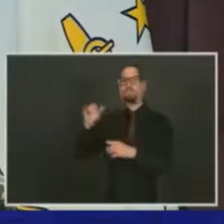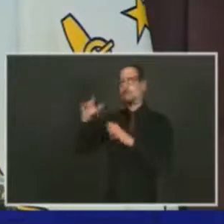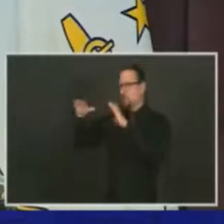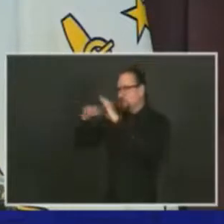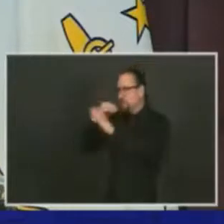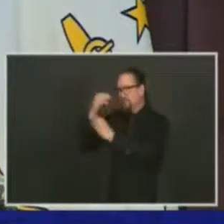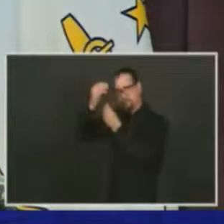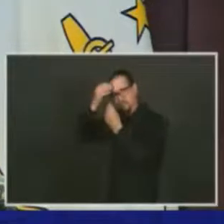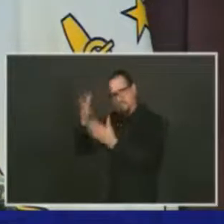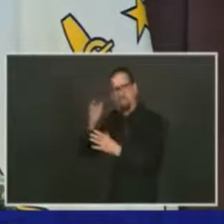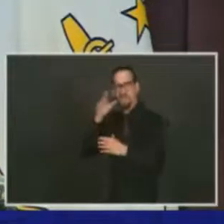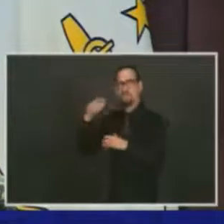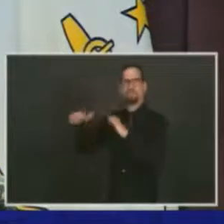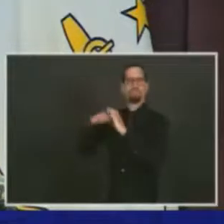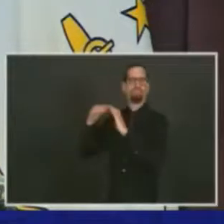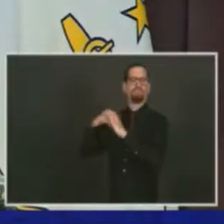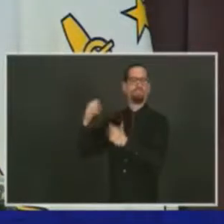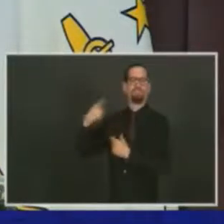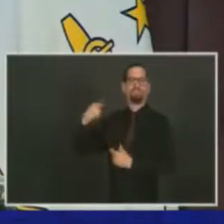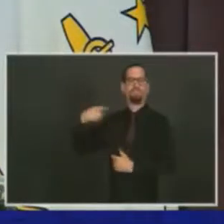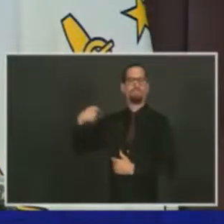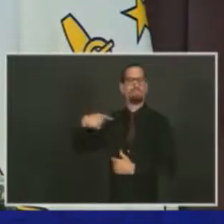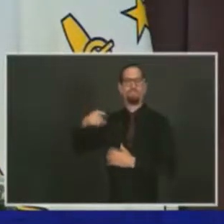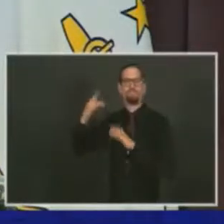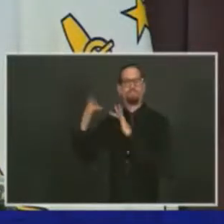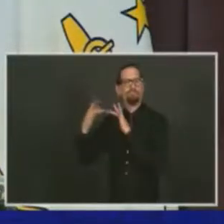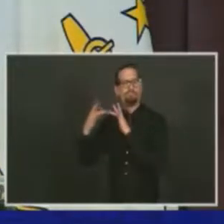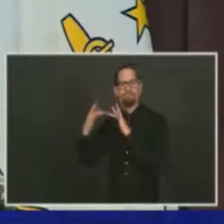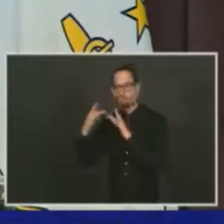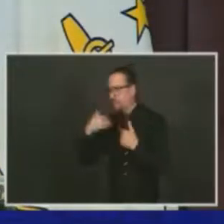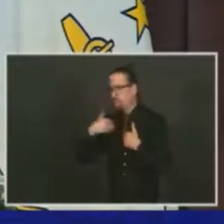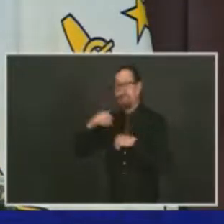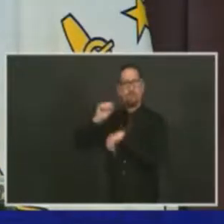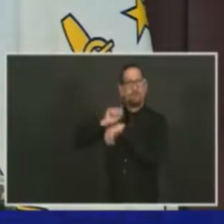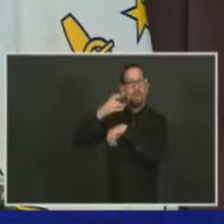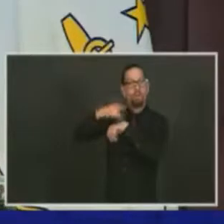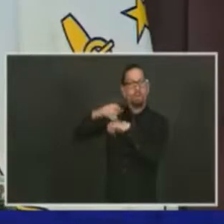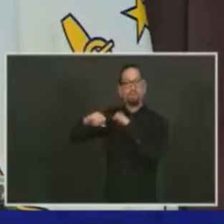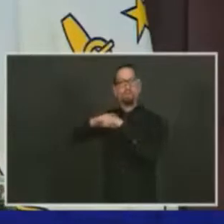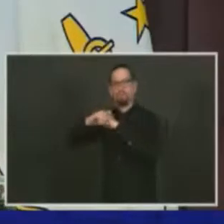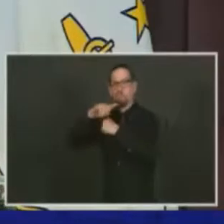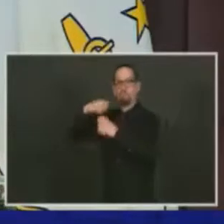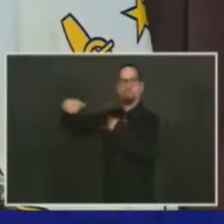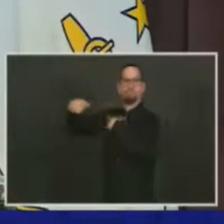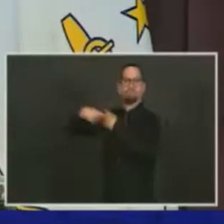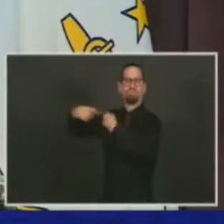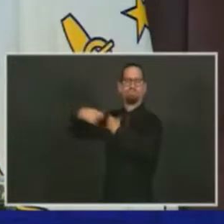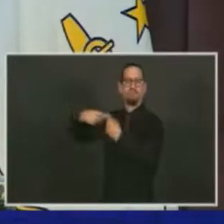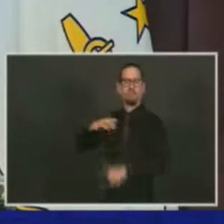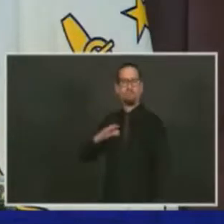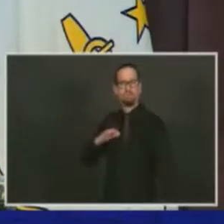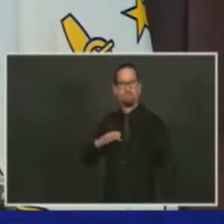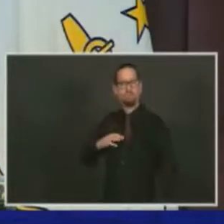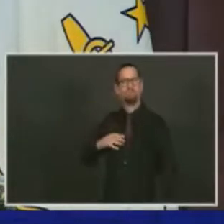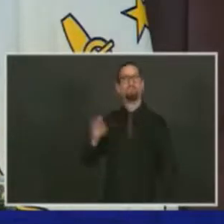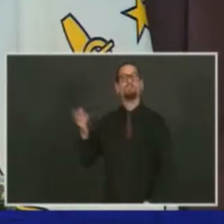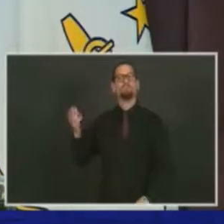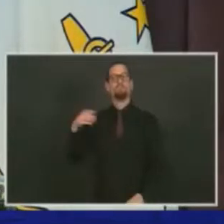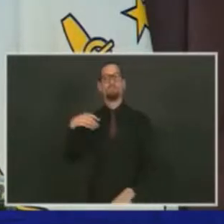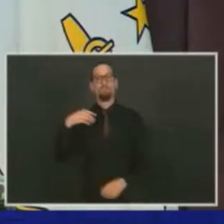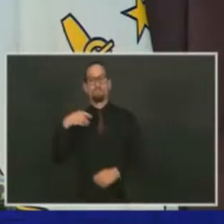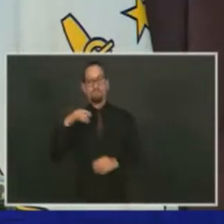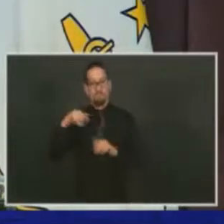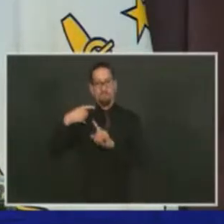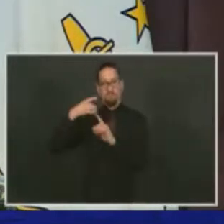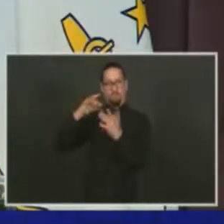fit. A month from now, a few weeks from now, the site is also going to